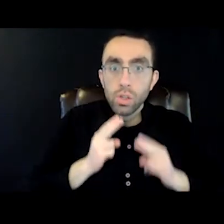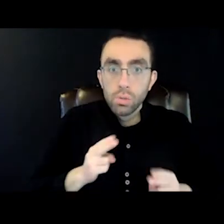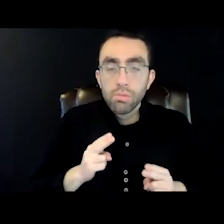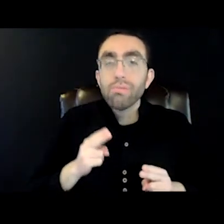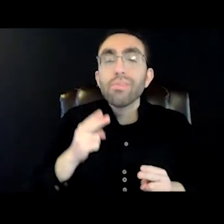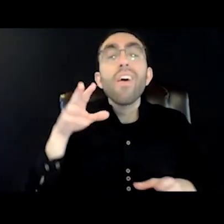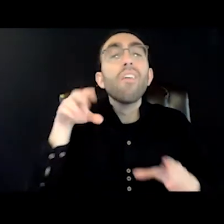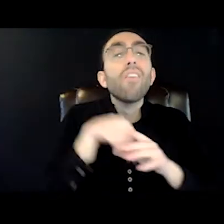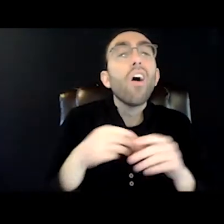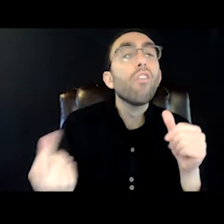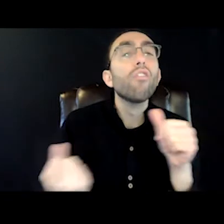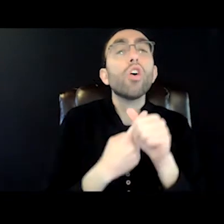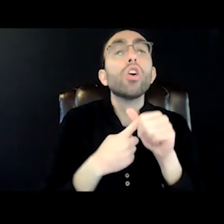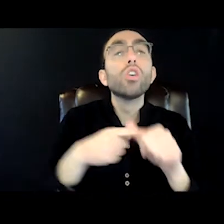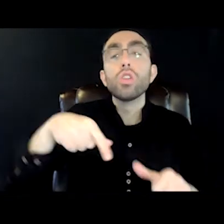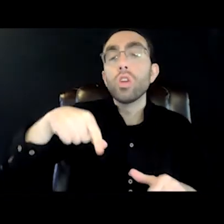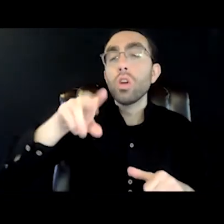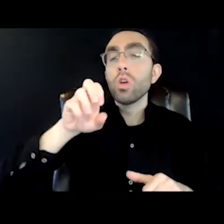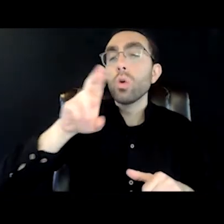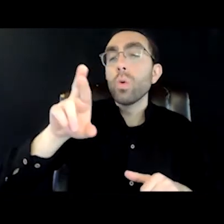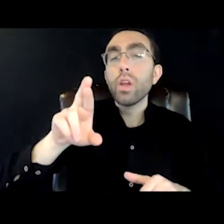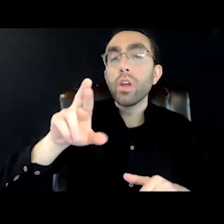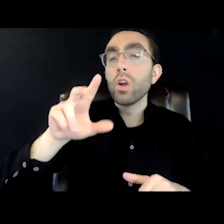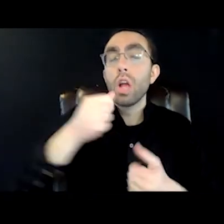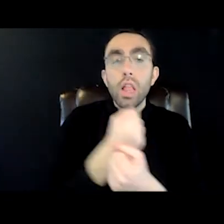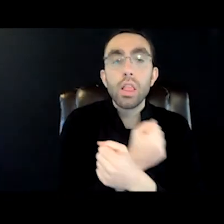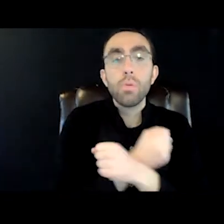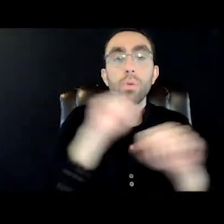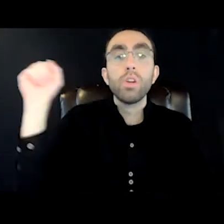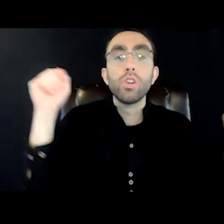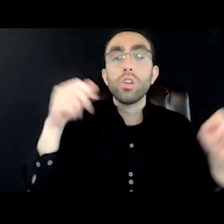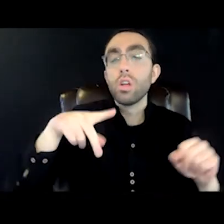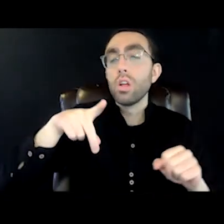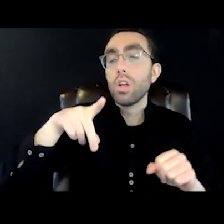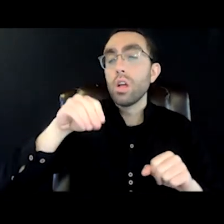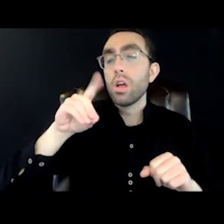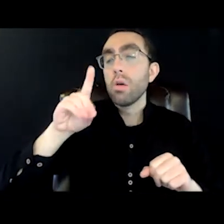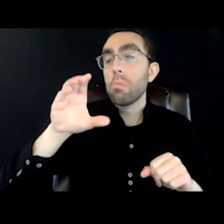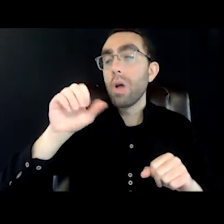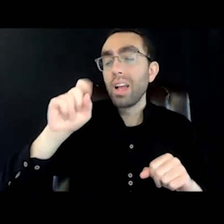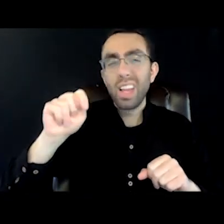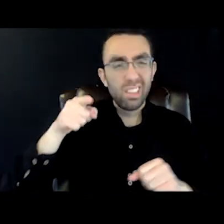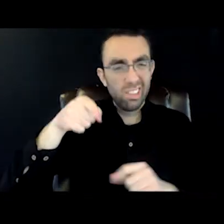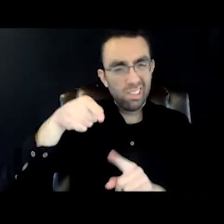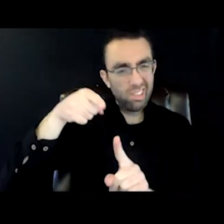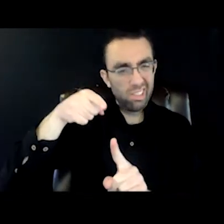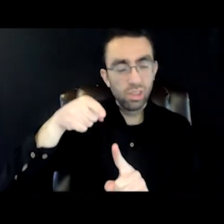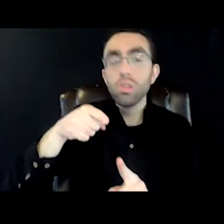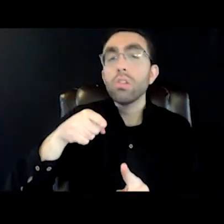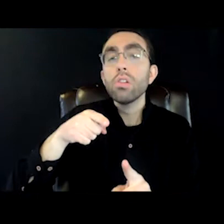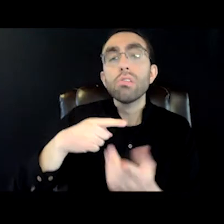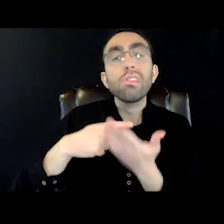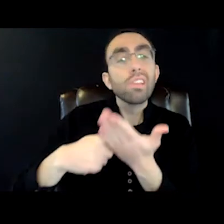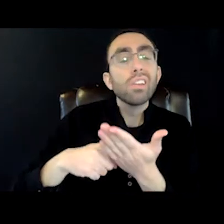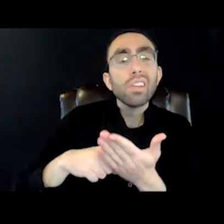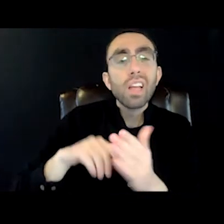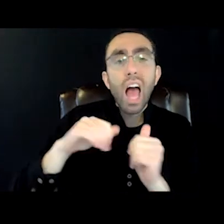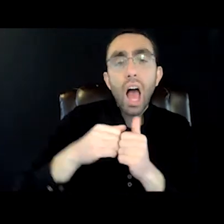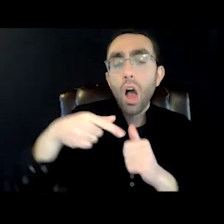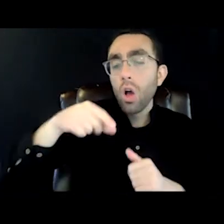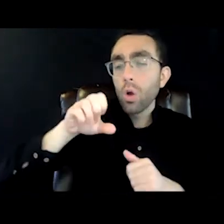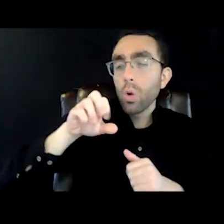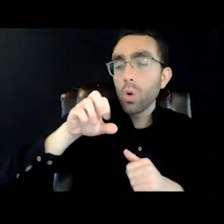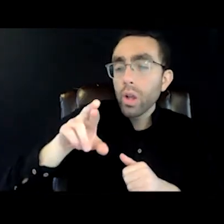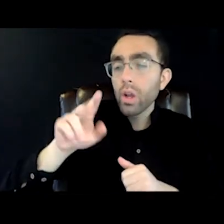queer liberation and climate justice podcast episode, talking about the ways in which queer and trans folks are